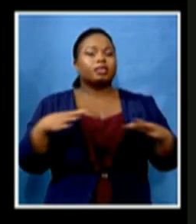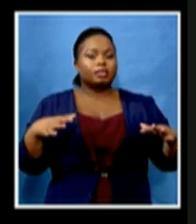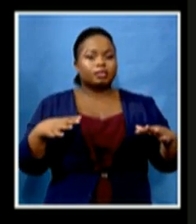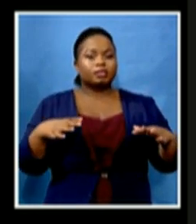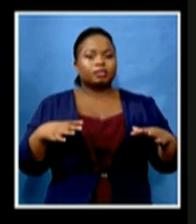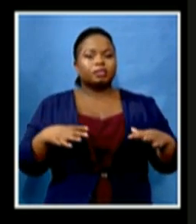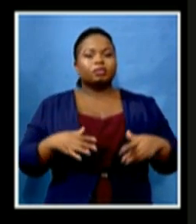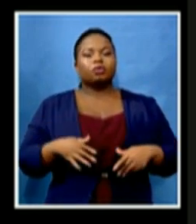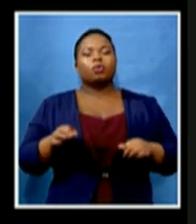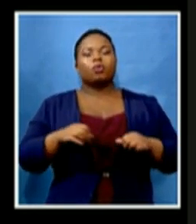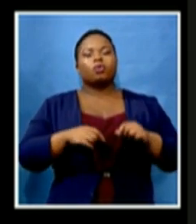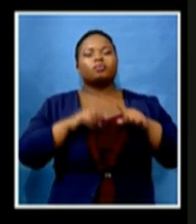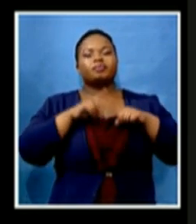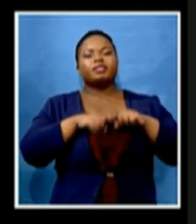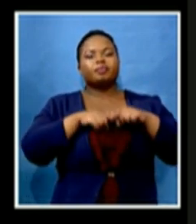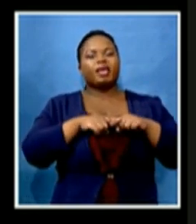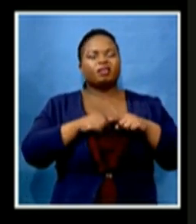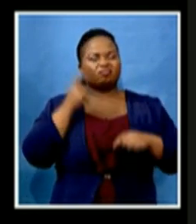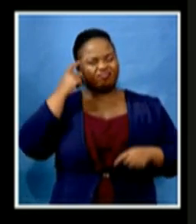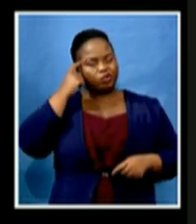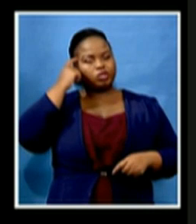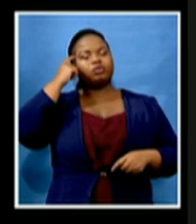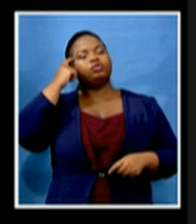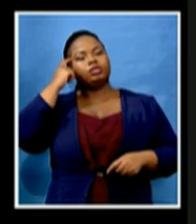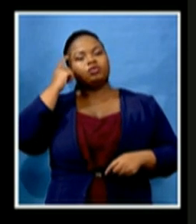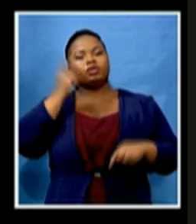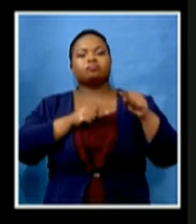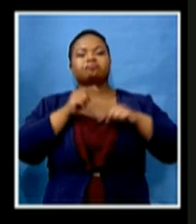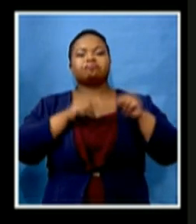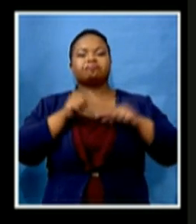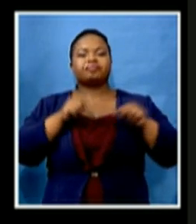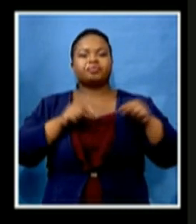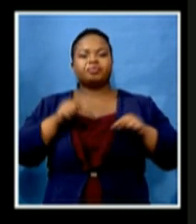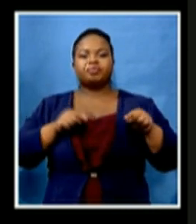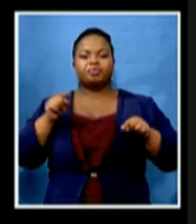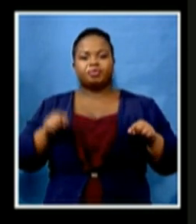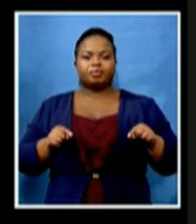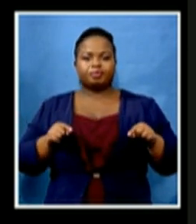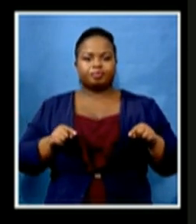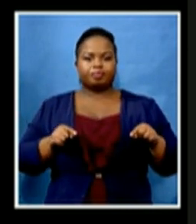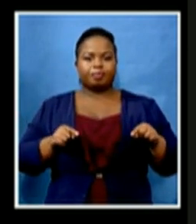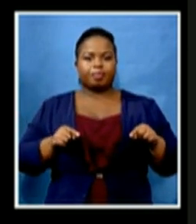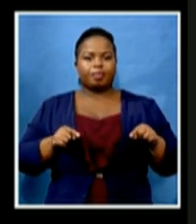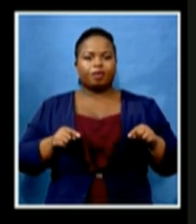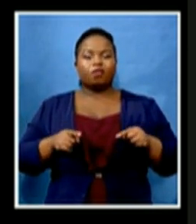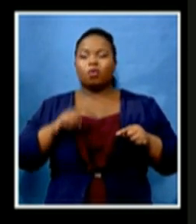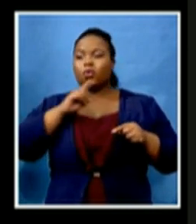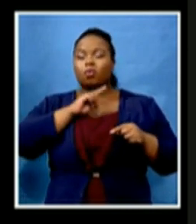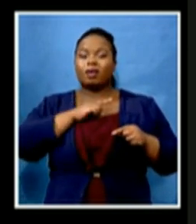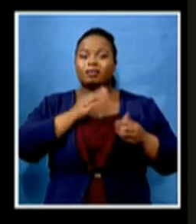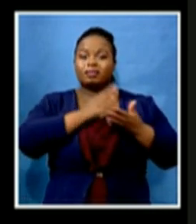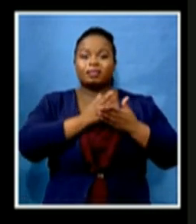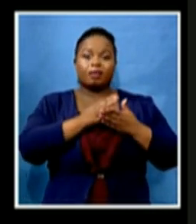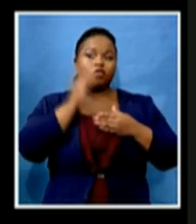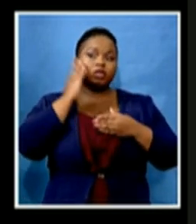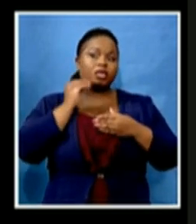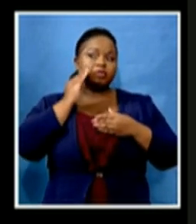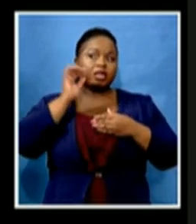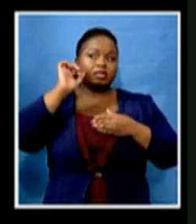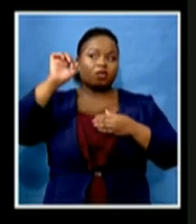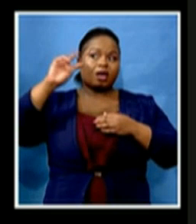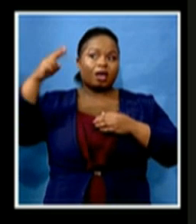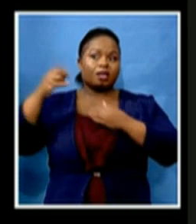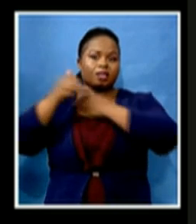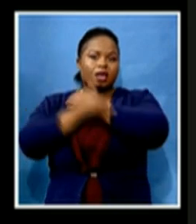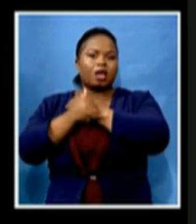considerations that were based on various countries' experiences, but we didn't have enough information about what is happening